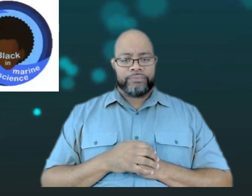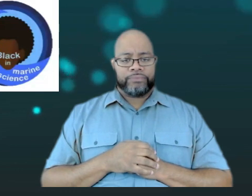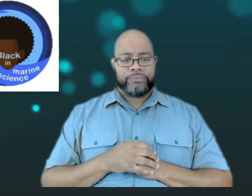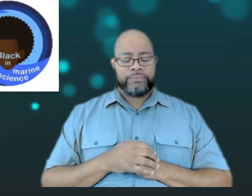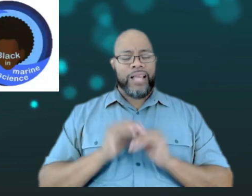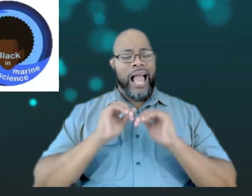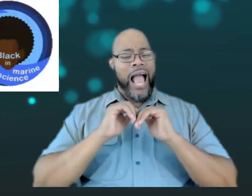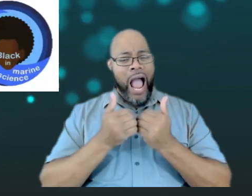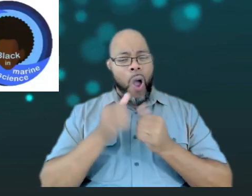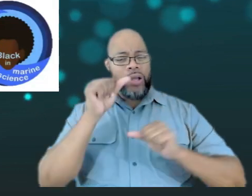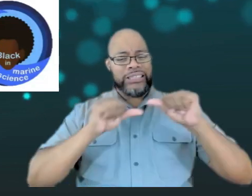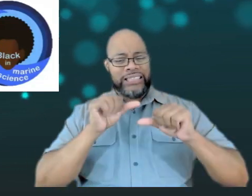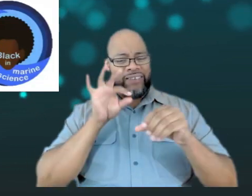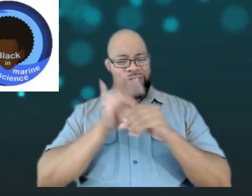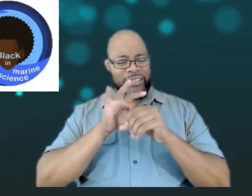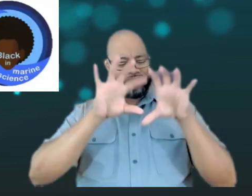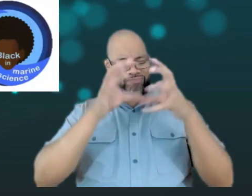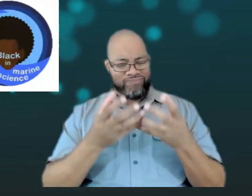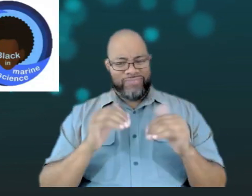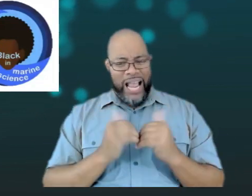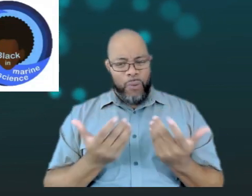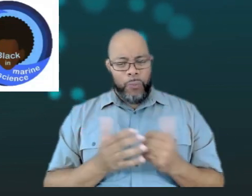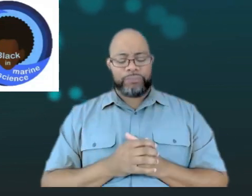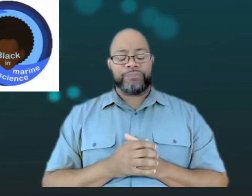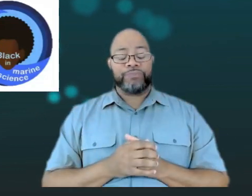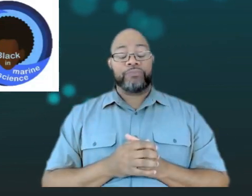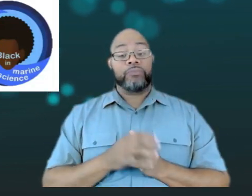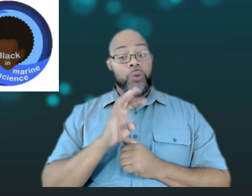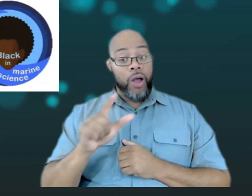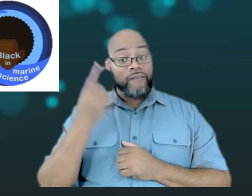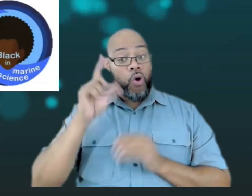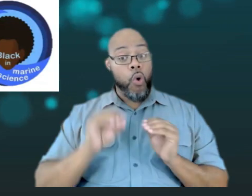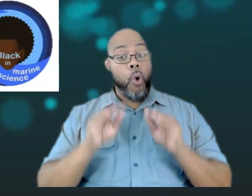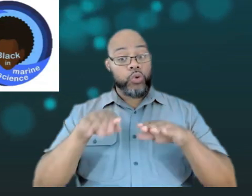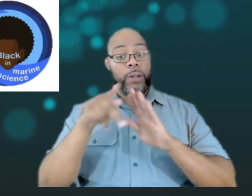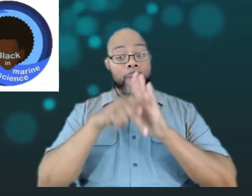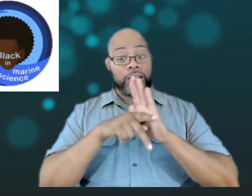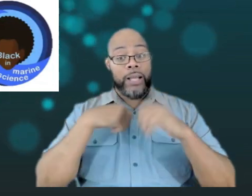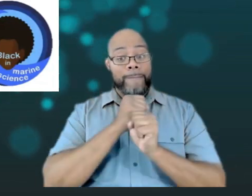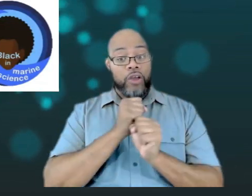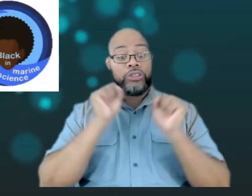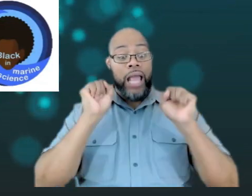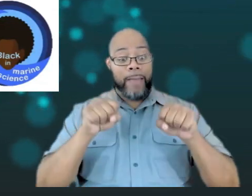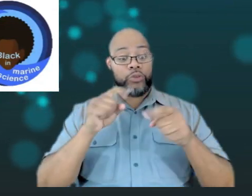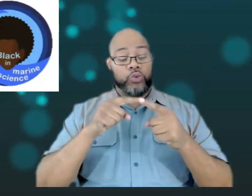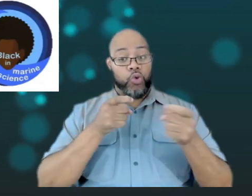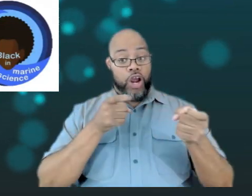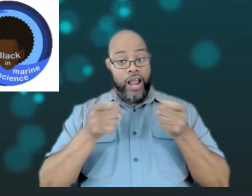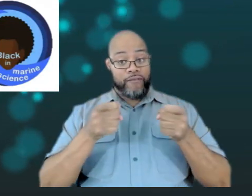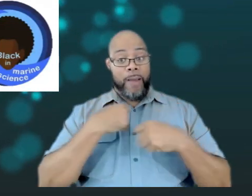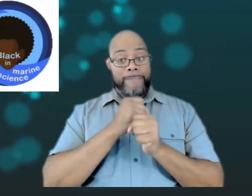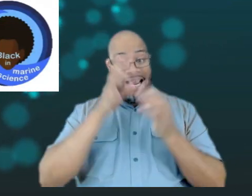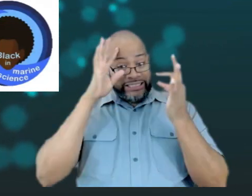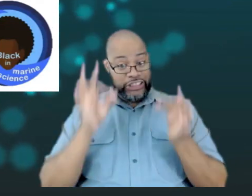Where and how does science fit in all this? Well, for the ocean policymakers to be able to govern and